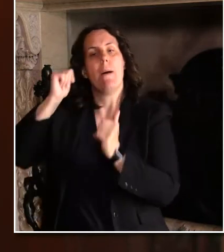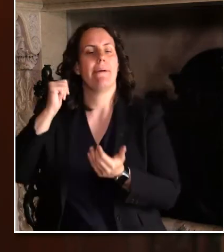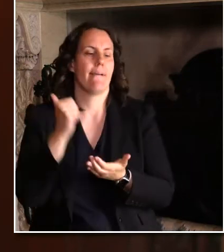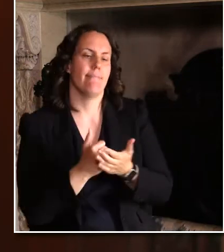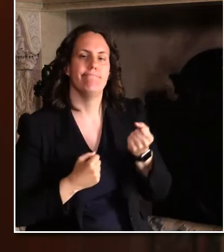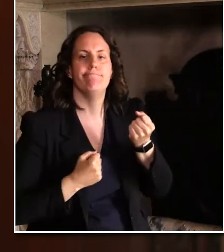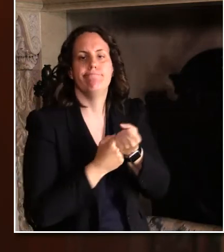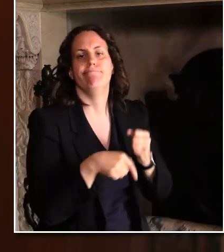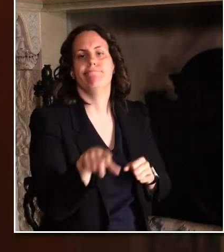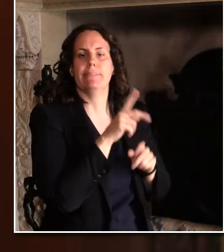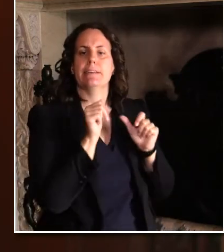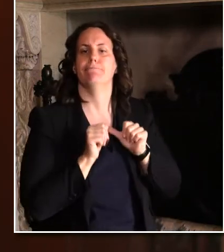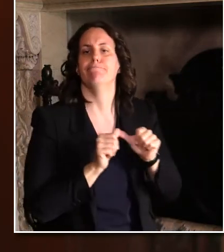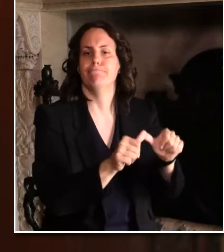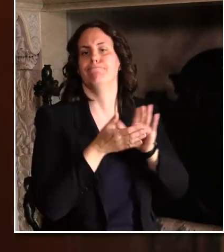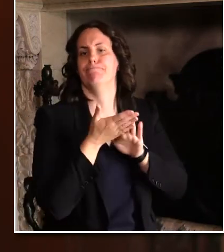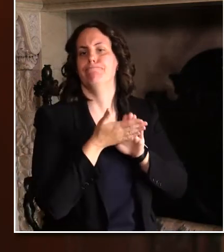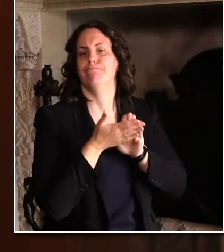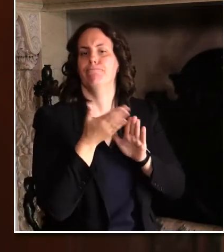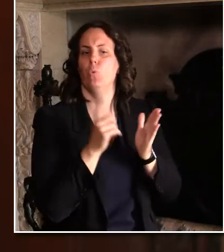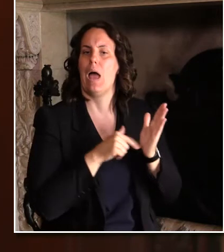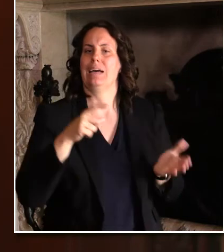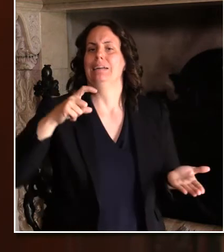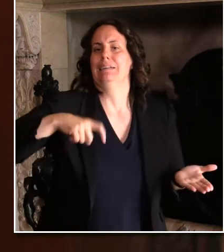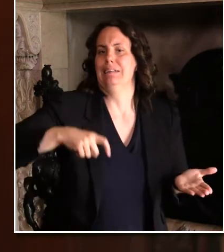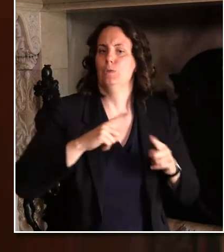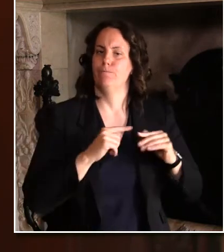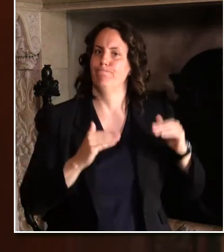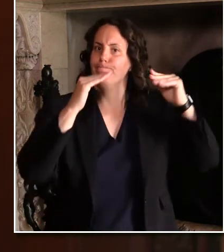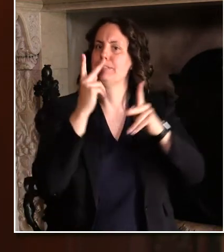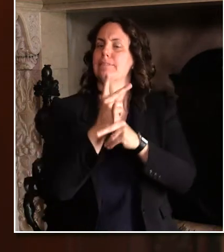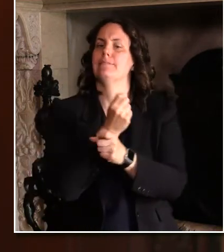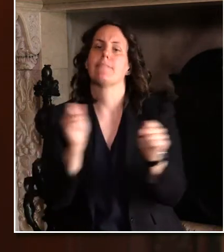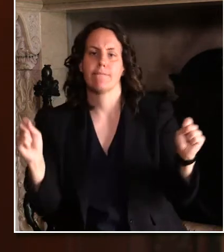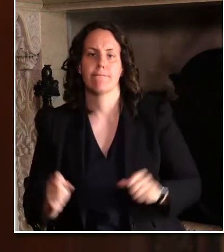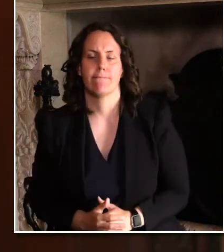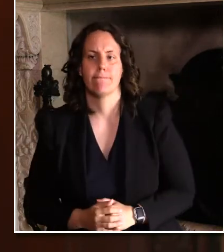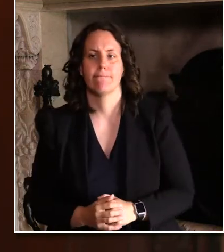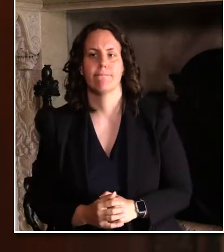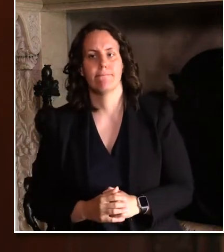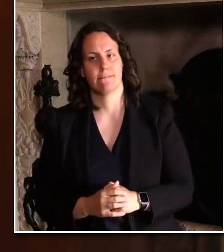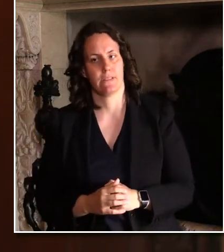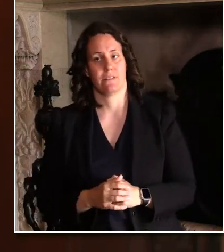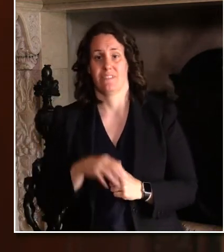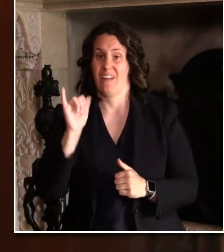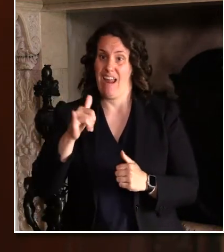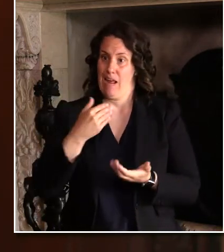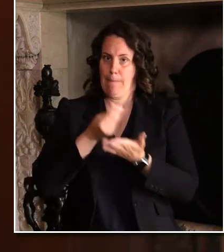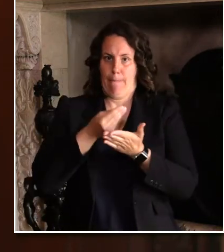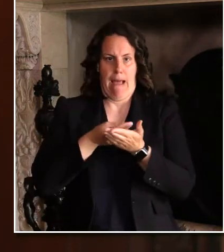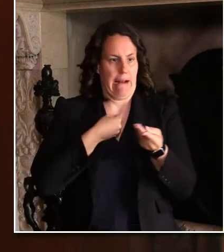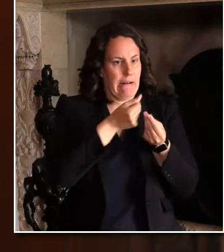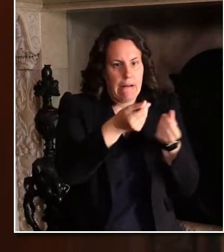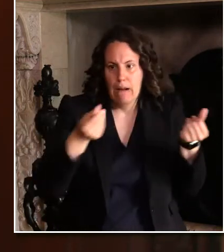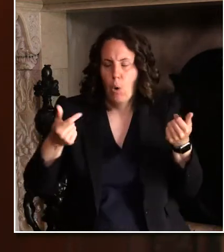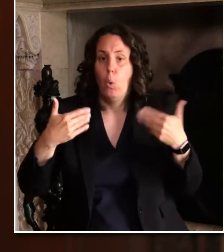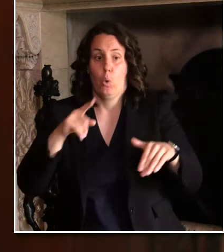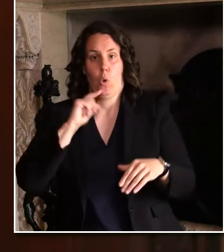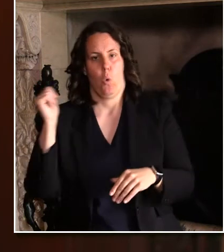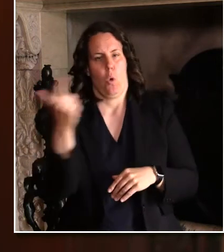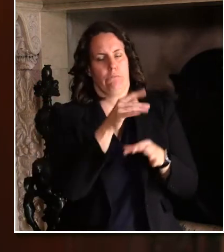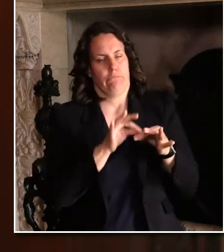most at risk from the virus. Now, these are all important programs that will help move the needle, but this funding is just